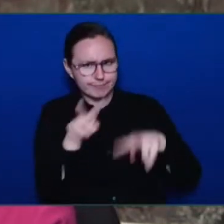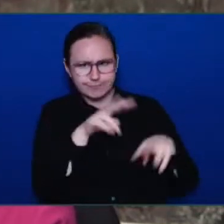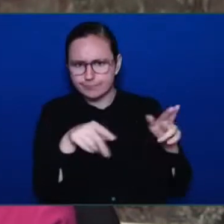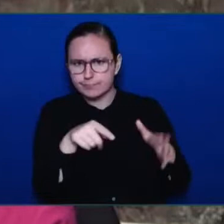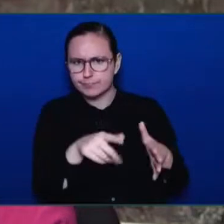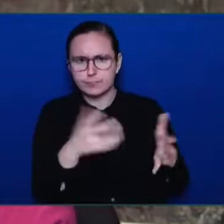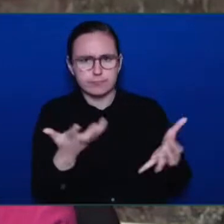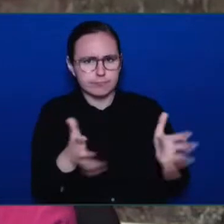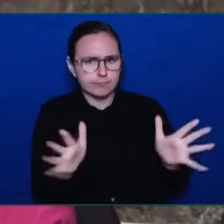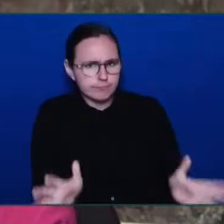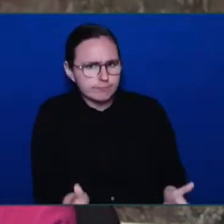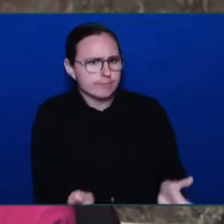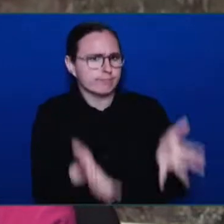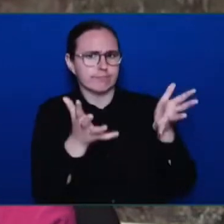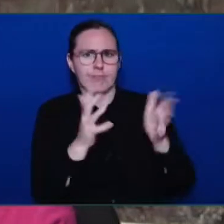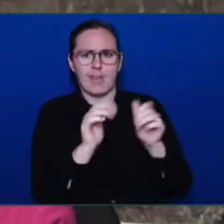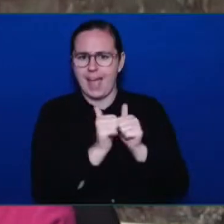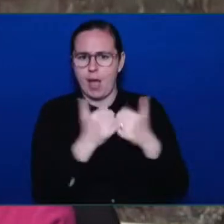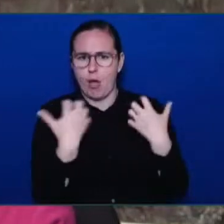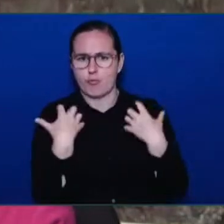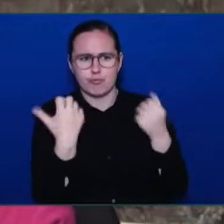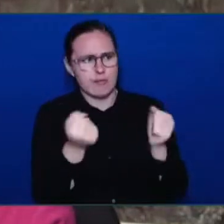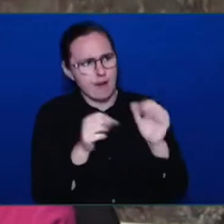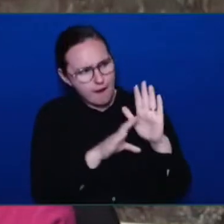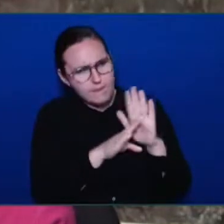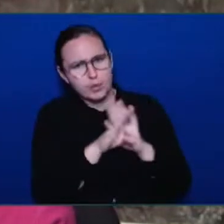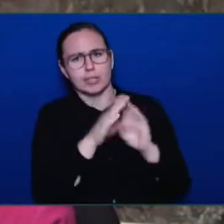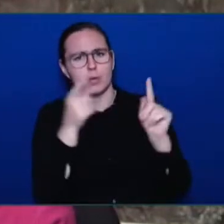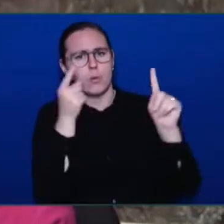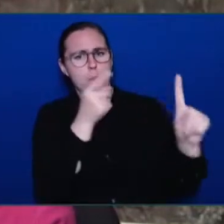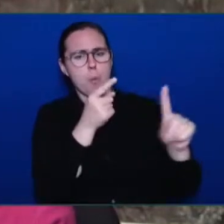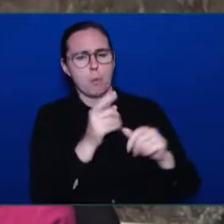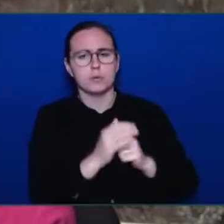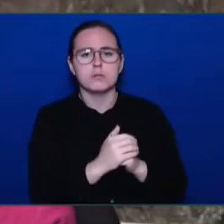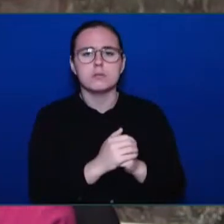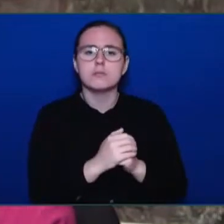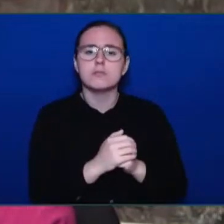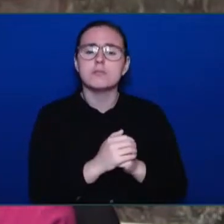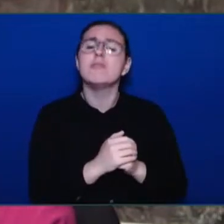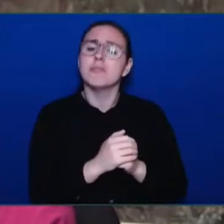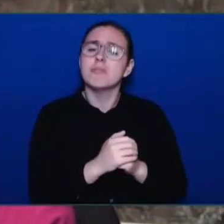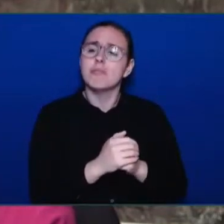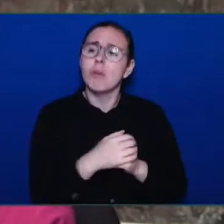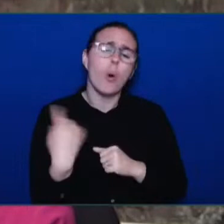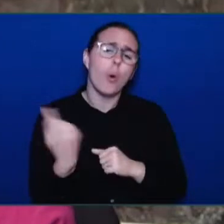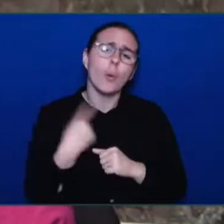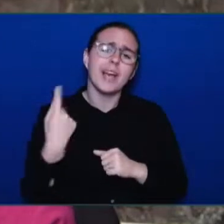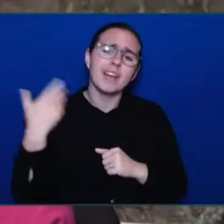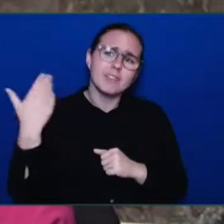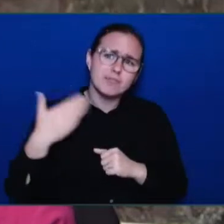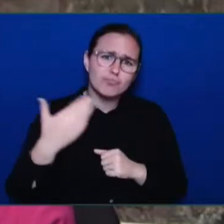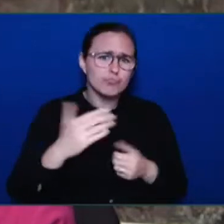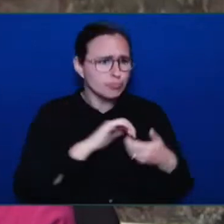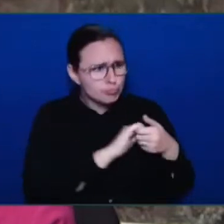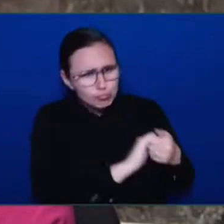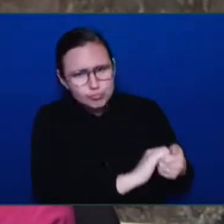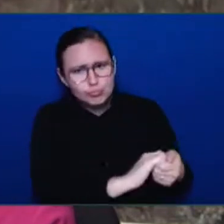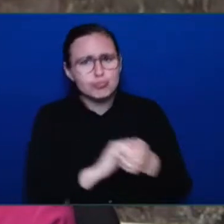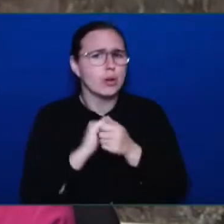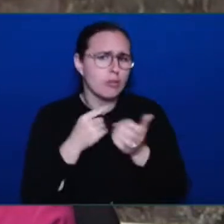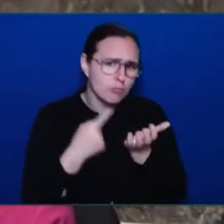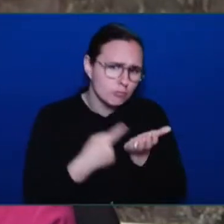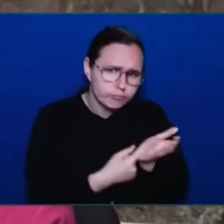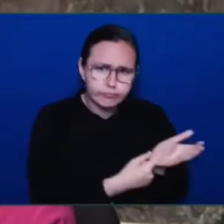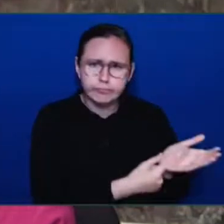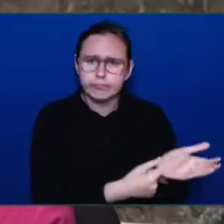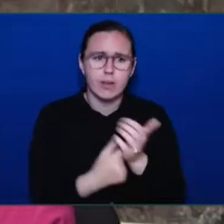regularly with all of our partners around how these global inflationary pressures are affecting service delivery. I also want to point